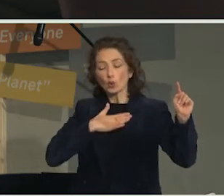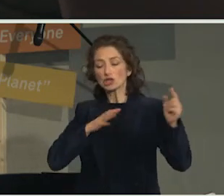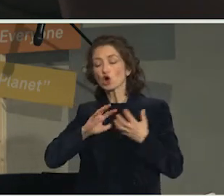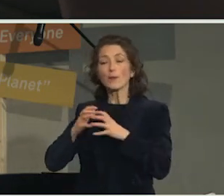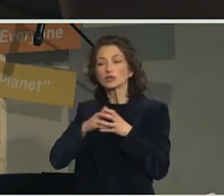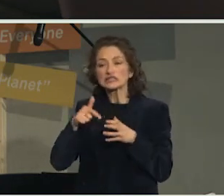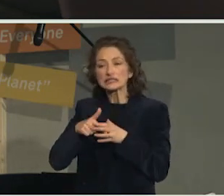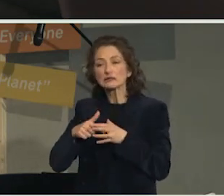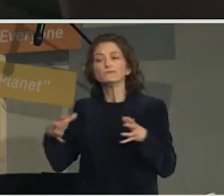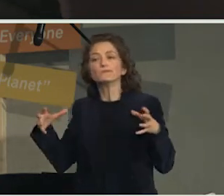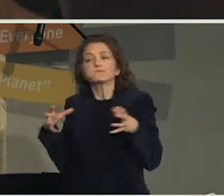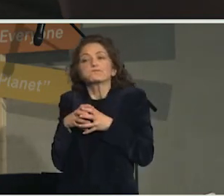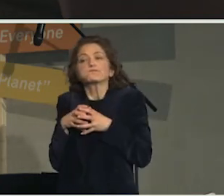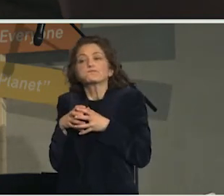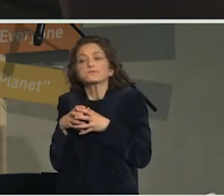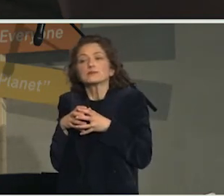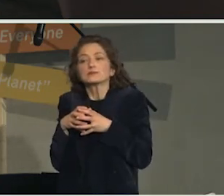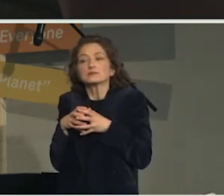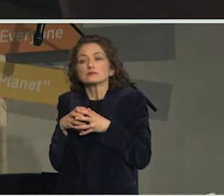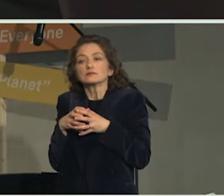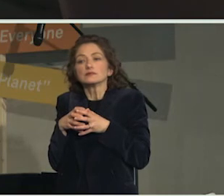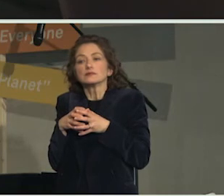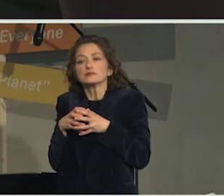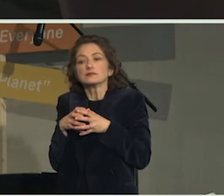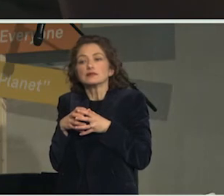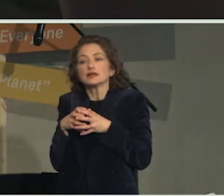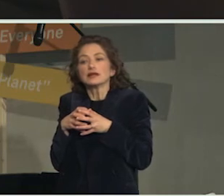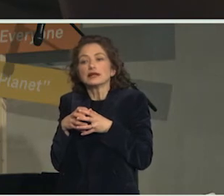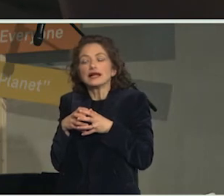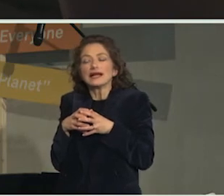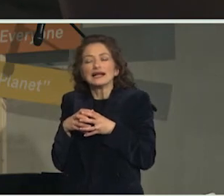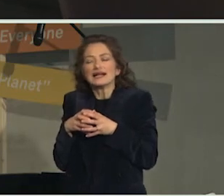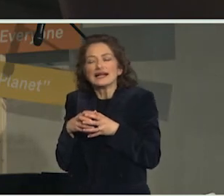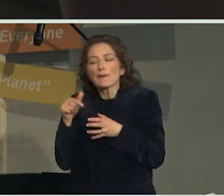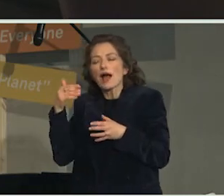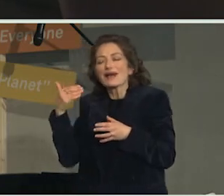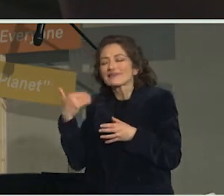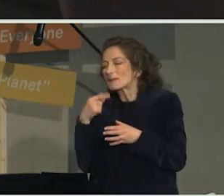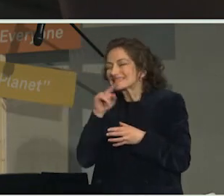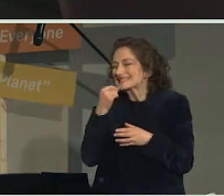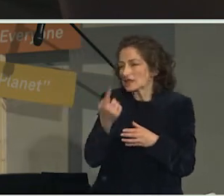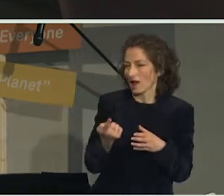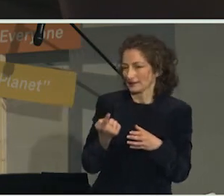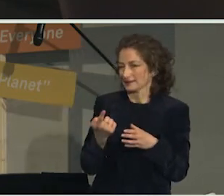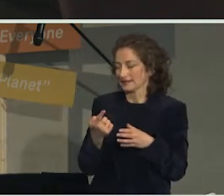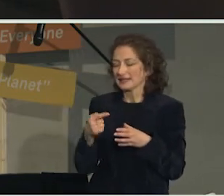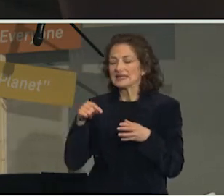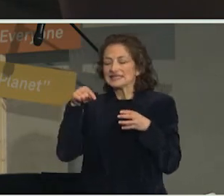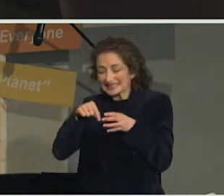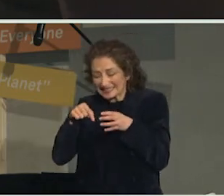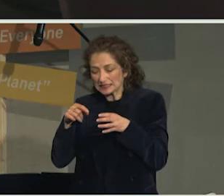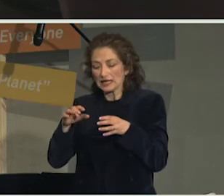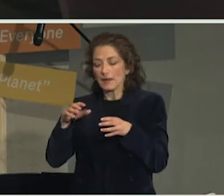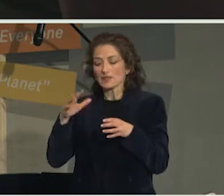that they had to support him, as opposed to understanding that a commitment to anti-racism does include defending